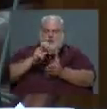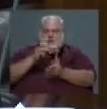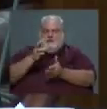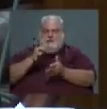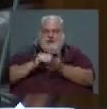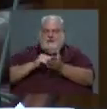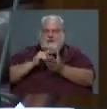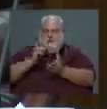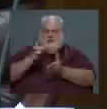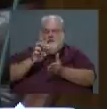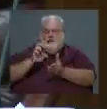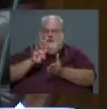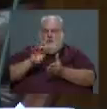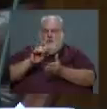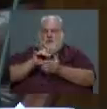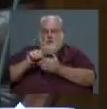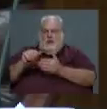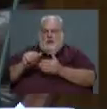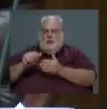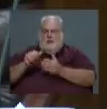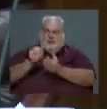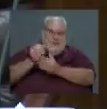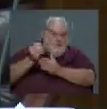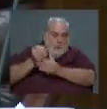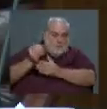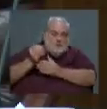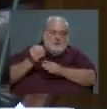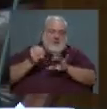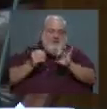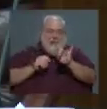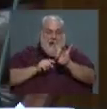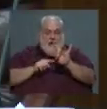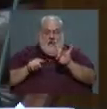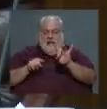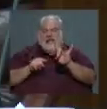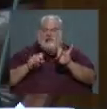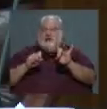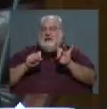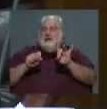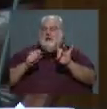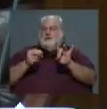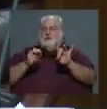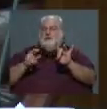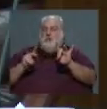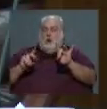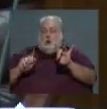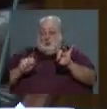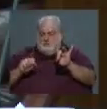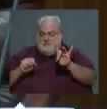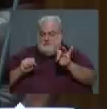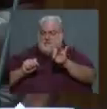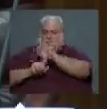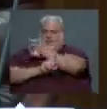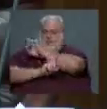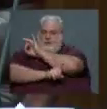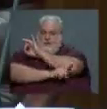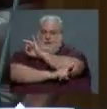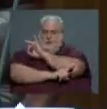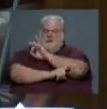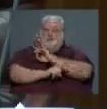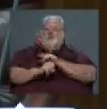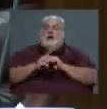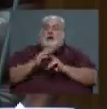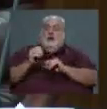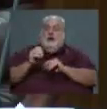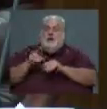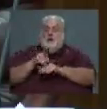$2,206,640 for the purchase of eight automated side loader refuse trucks for the Public Works